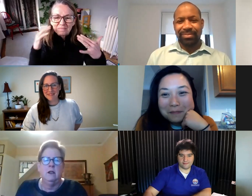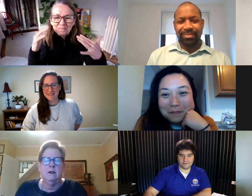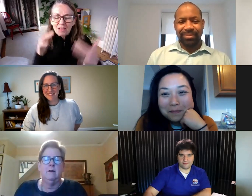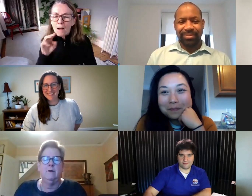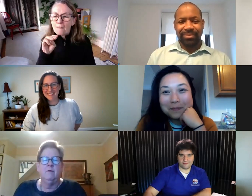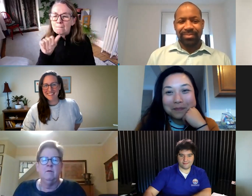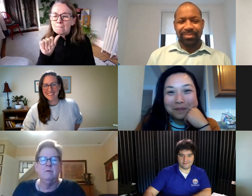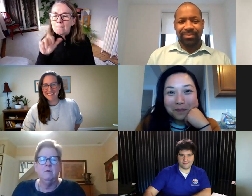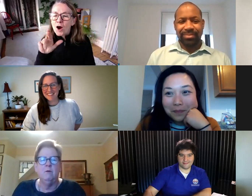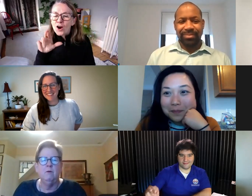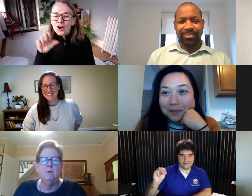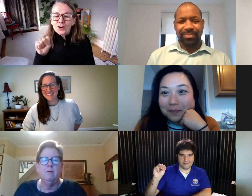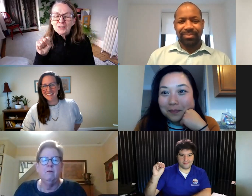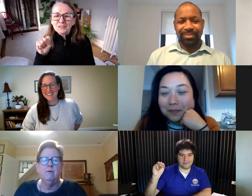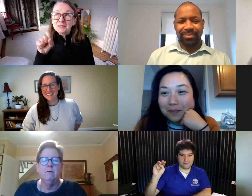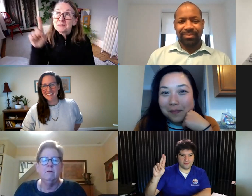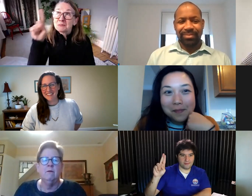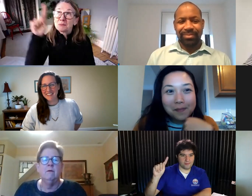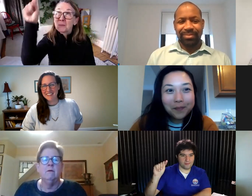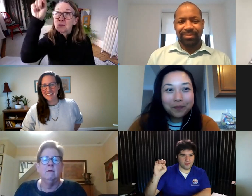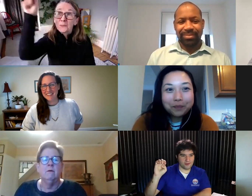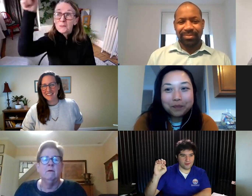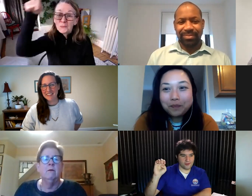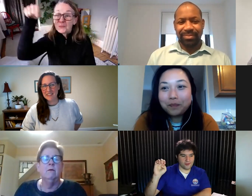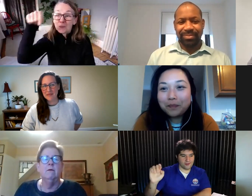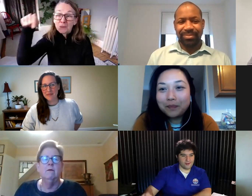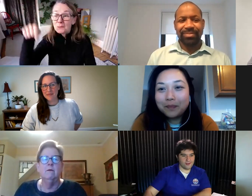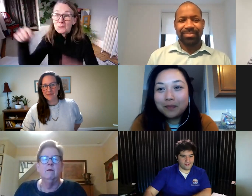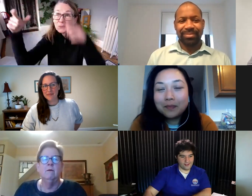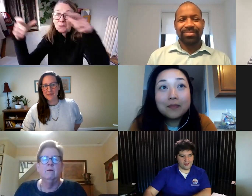Mars. That's all right.